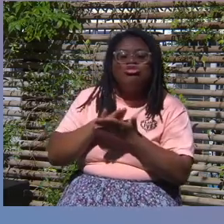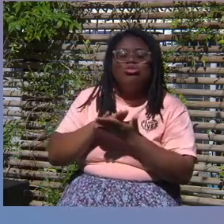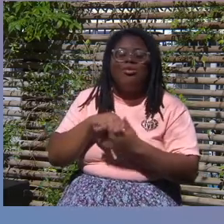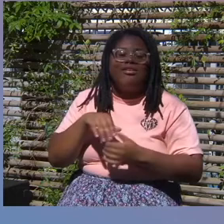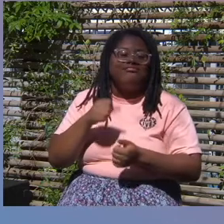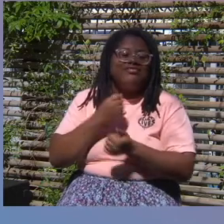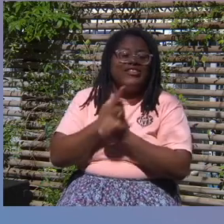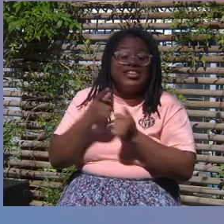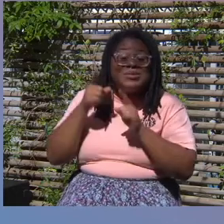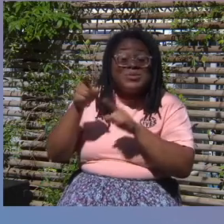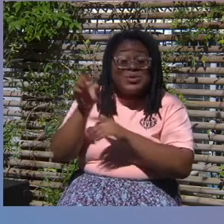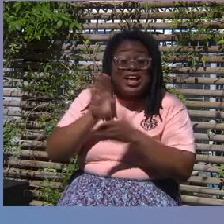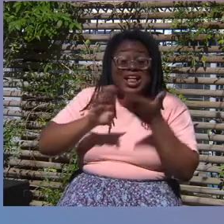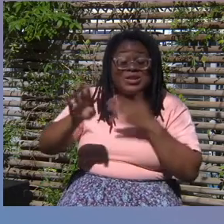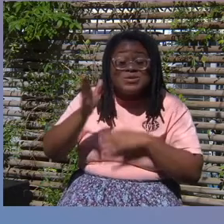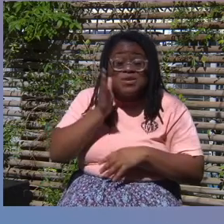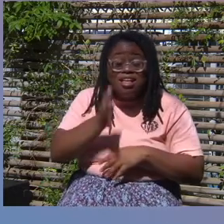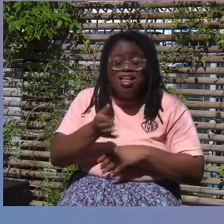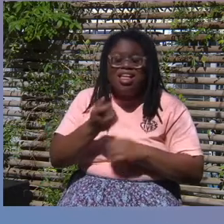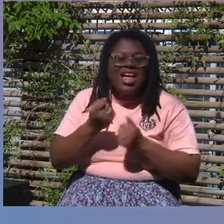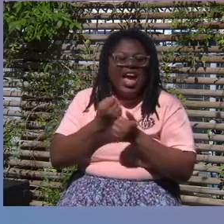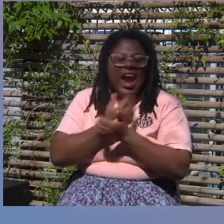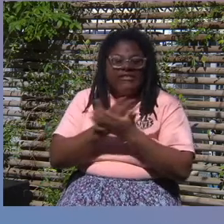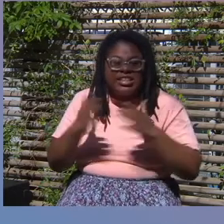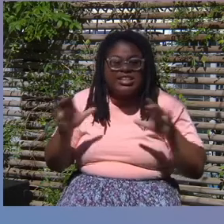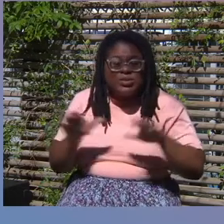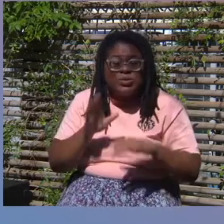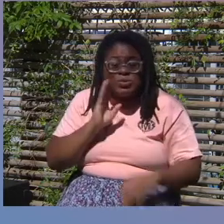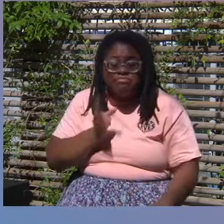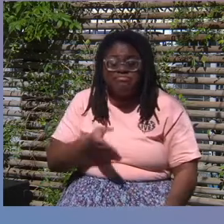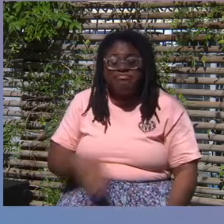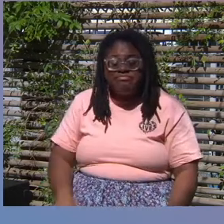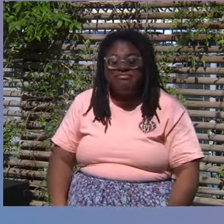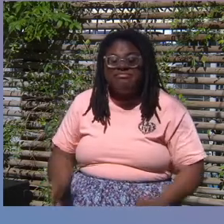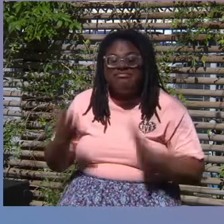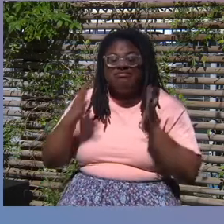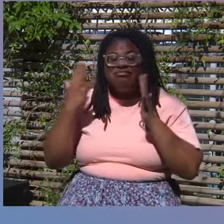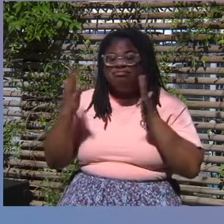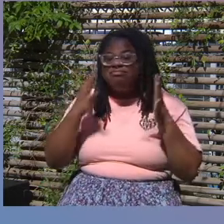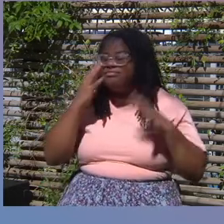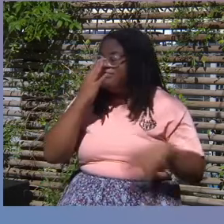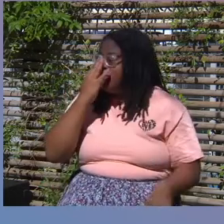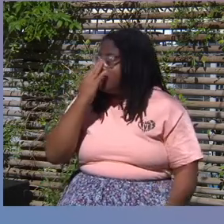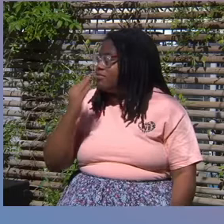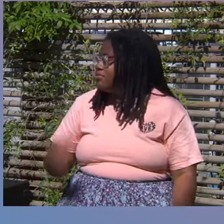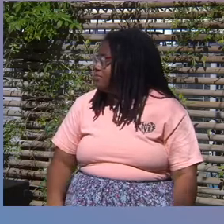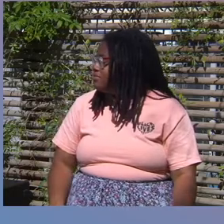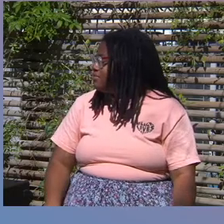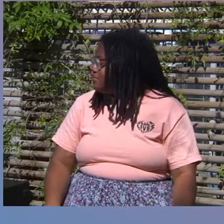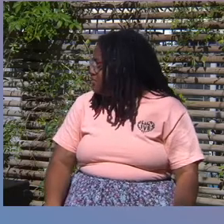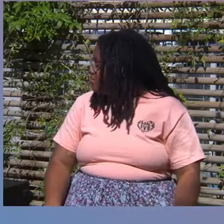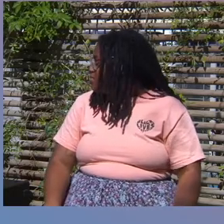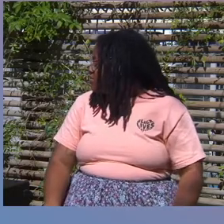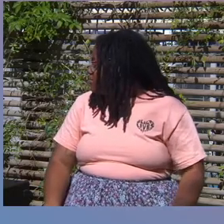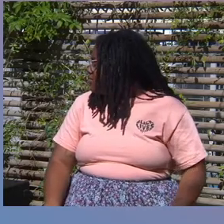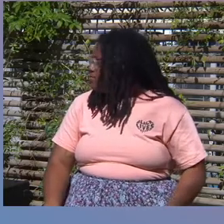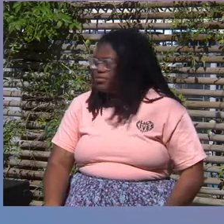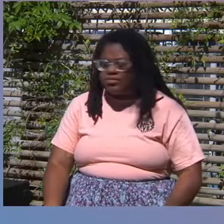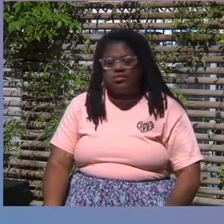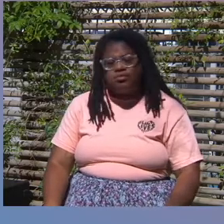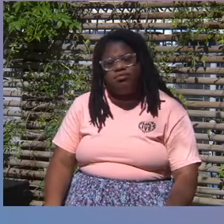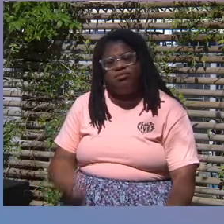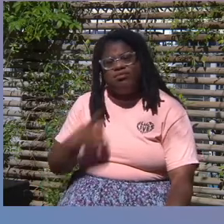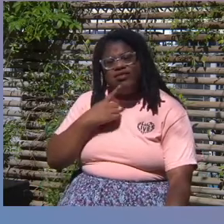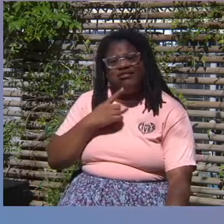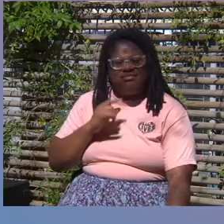he's going to go to college. And he's going to do everything. And you know what, Miss Allen, you know, I was thinking that you said that. It's like,